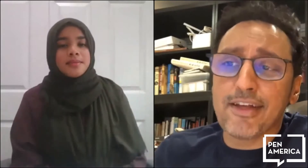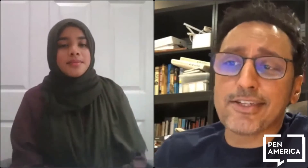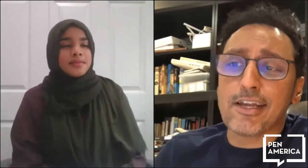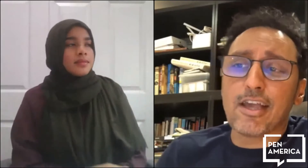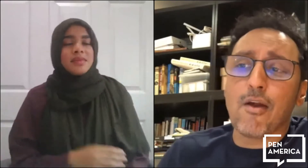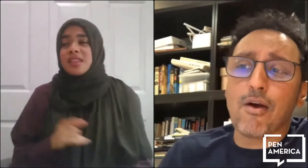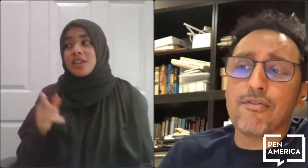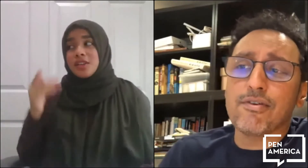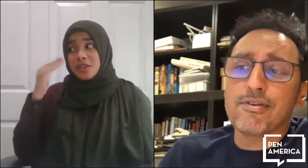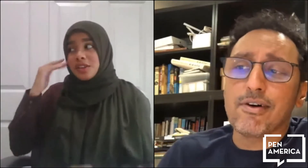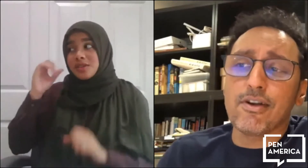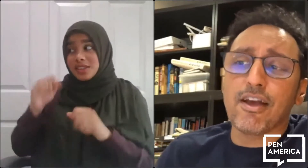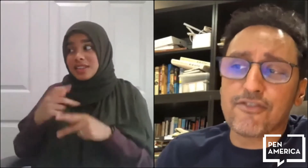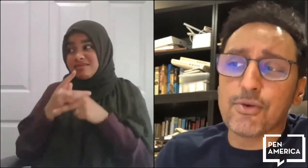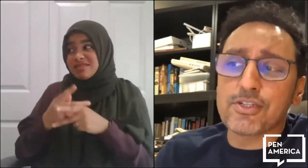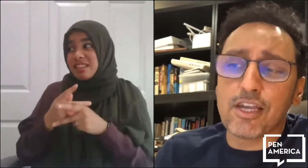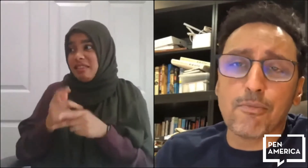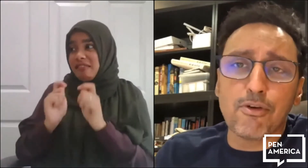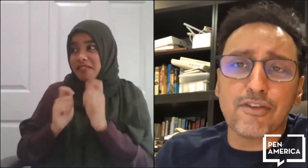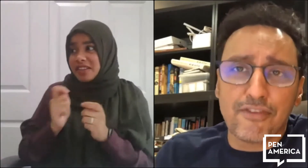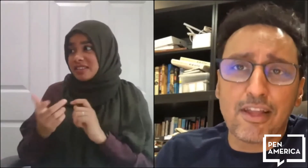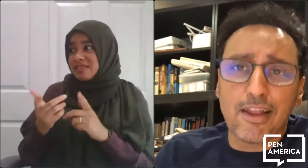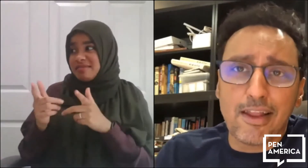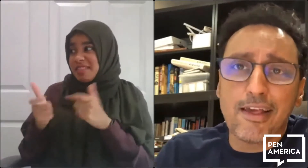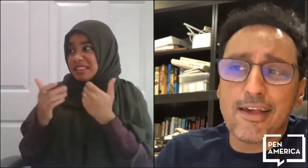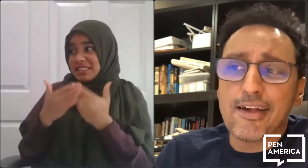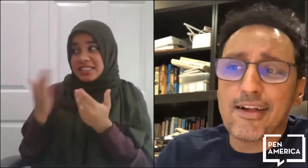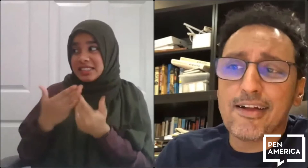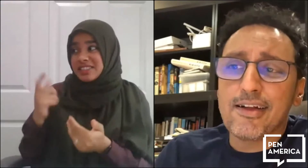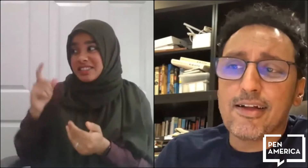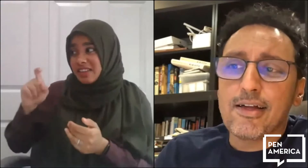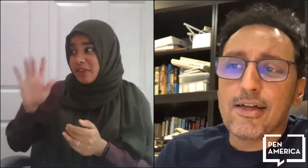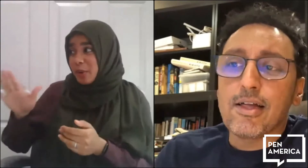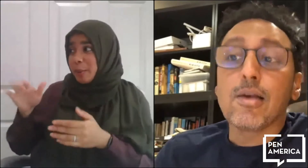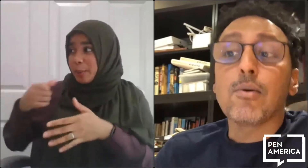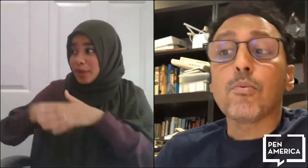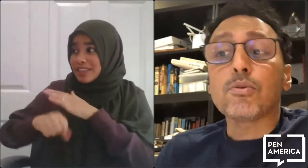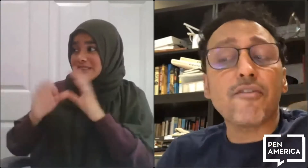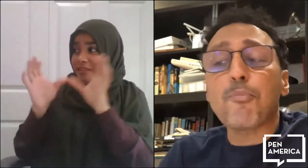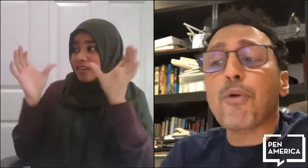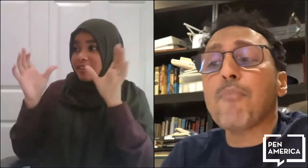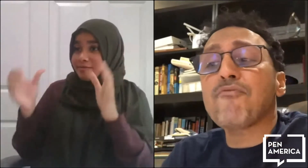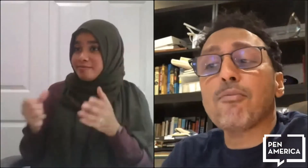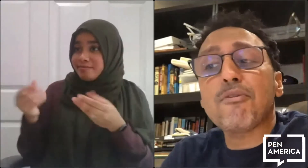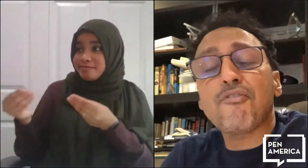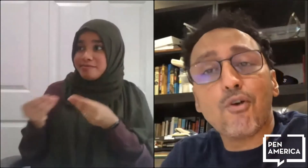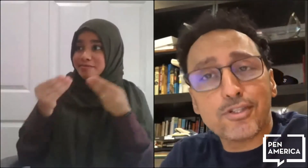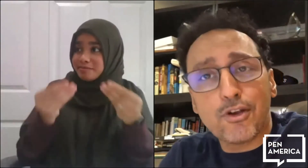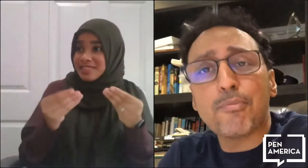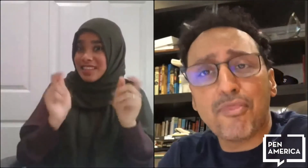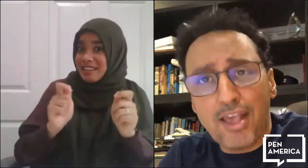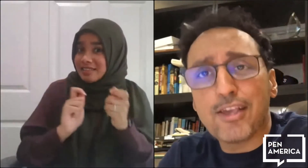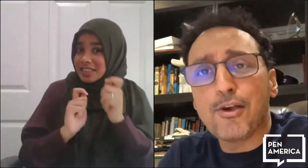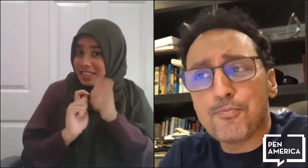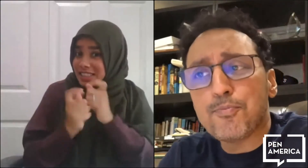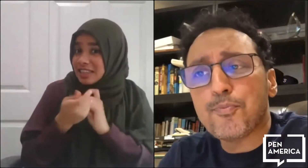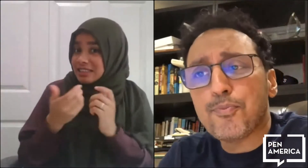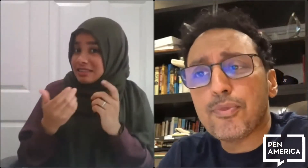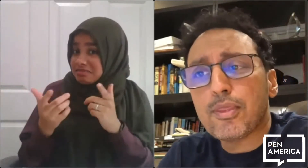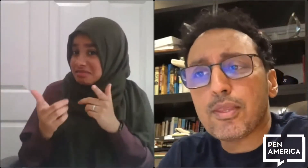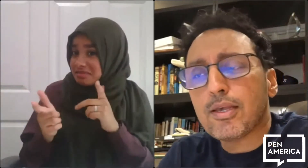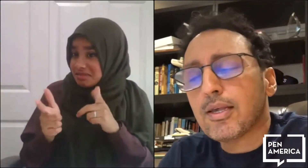can always get that taken care of. All you have to do is take your birth certificate in. It was never a problem for me before, sir, but thank